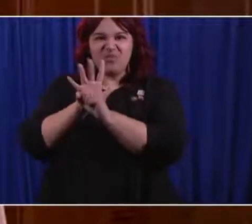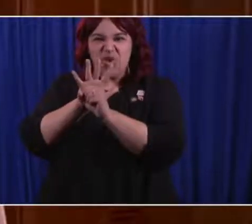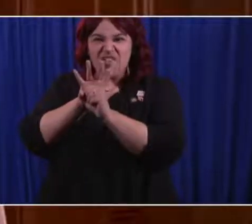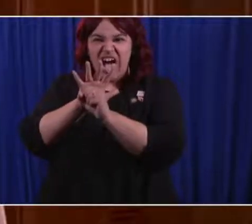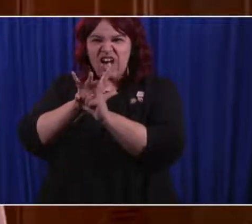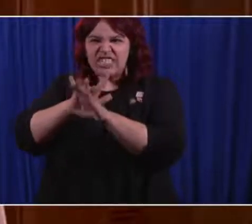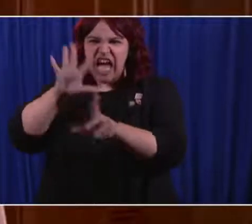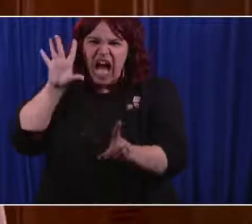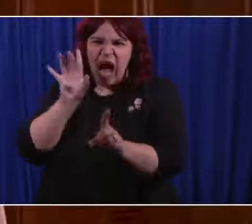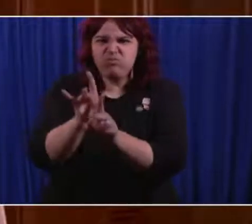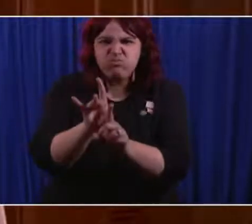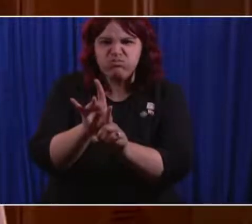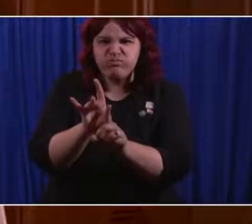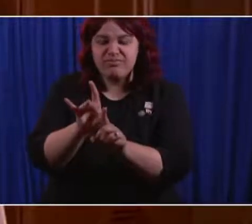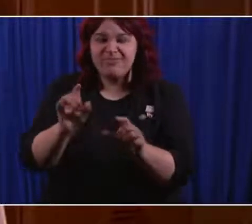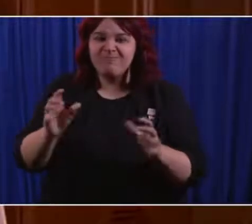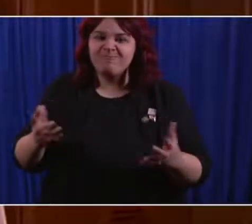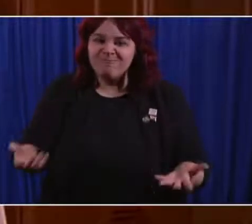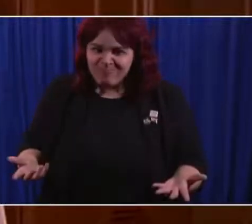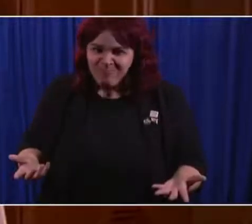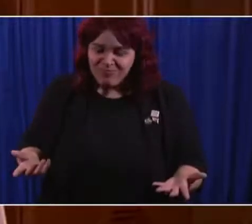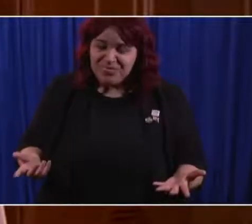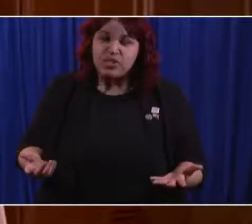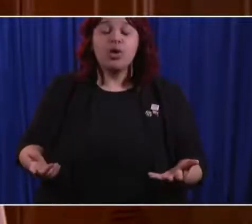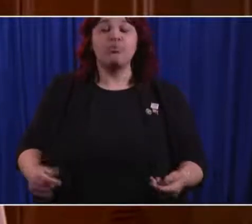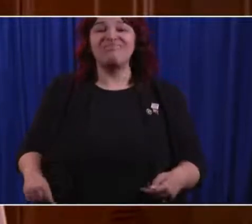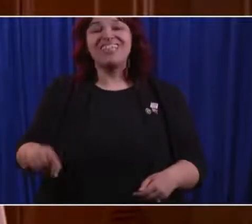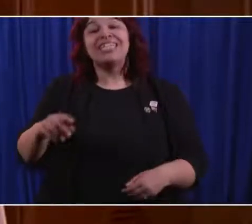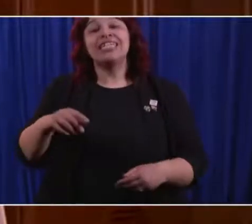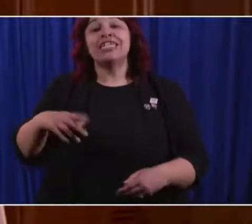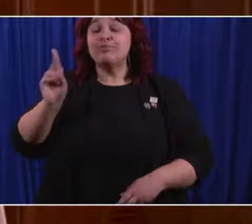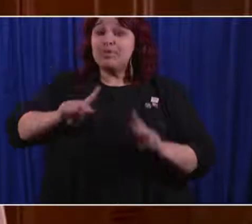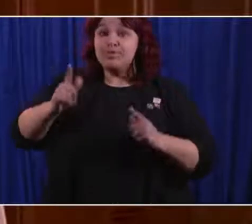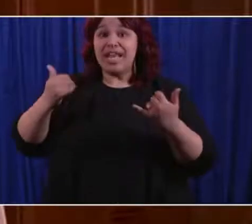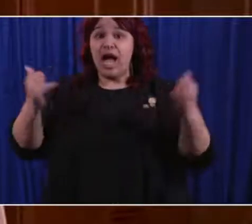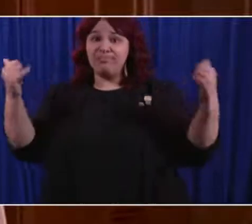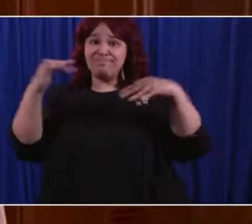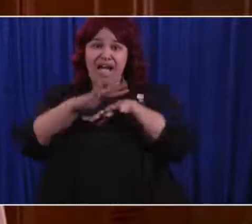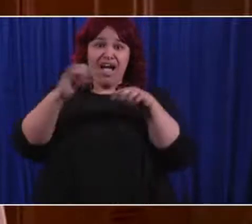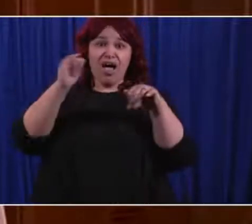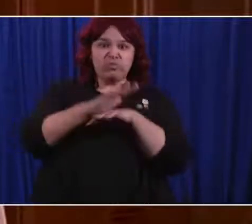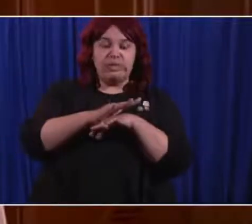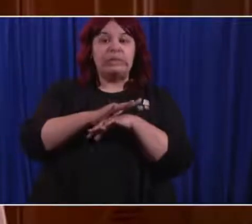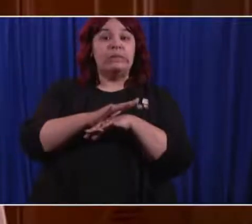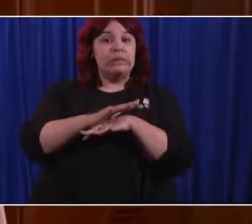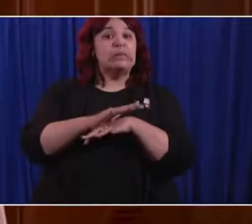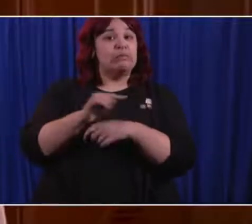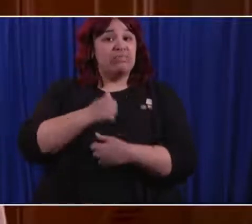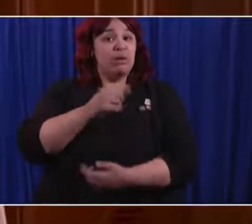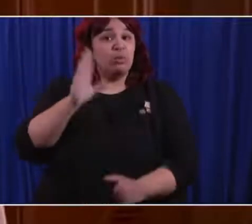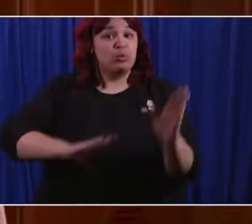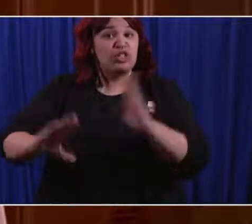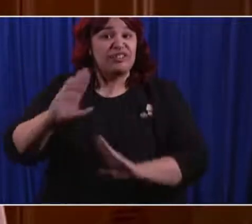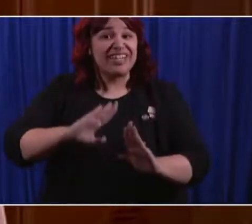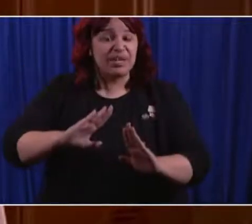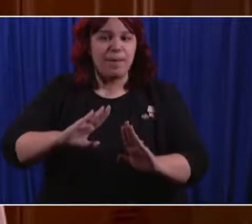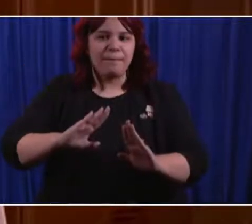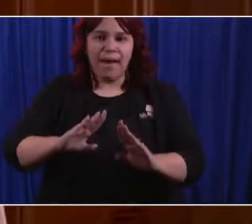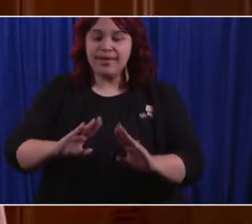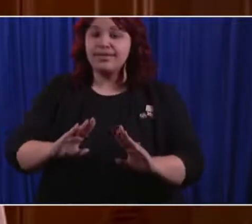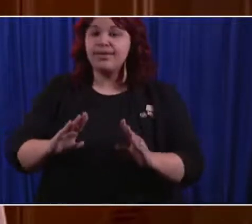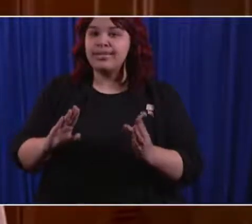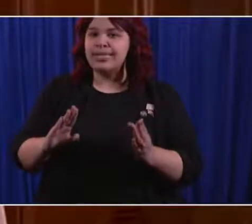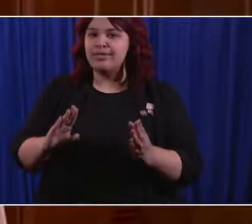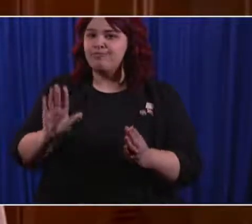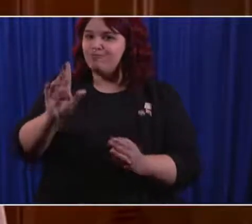now what they want. It's just how they do it, and how they do it means they should, continue